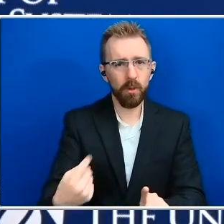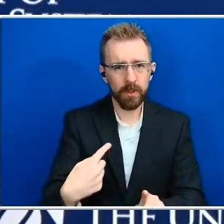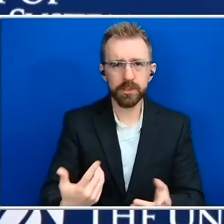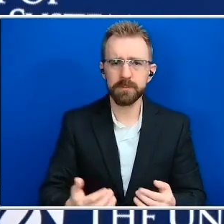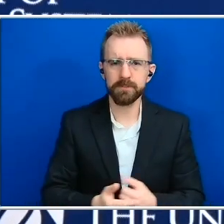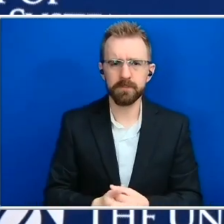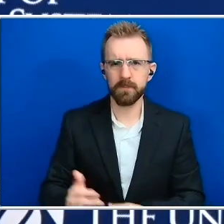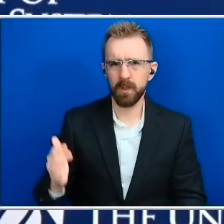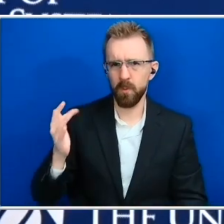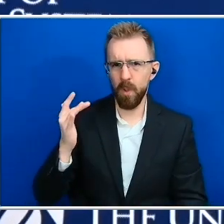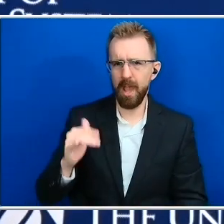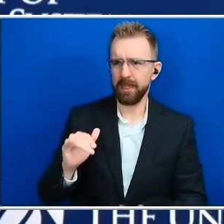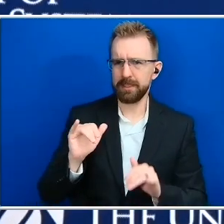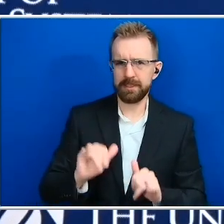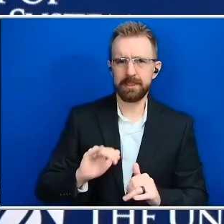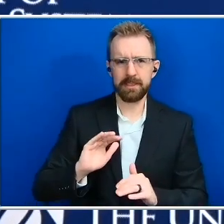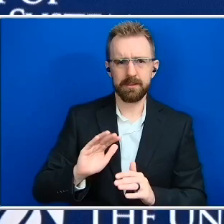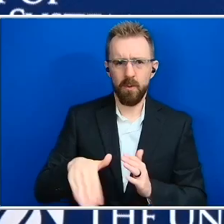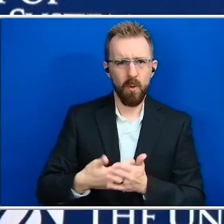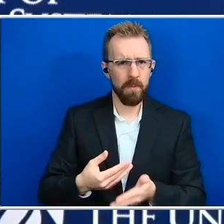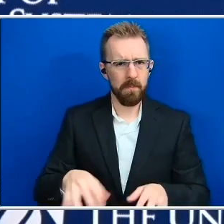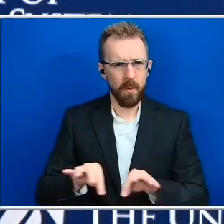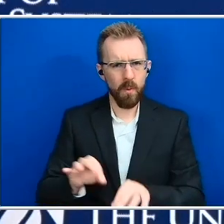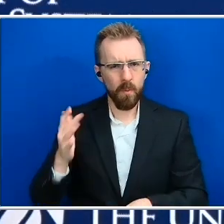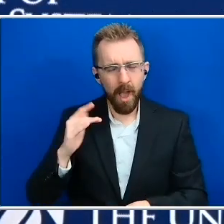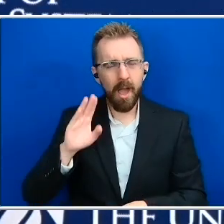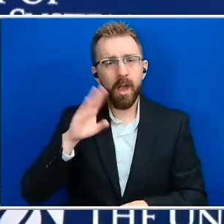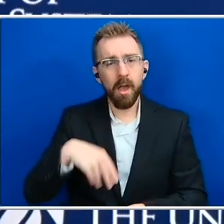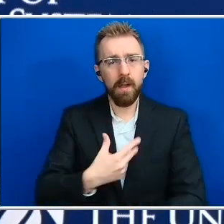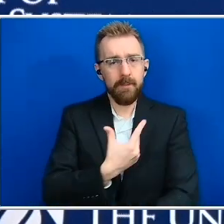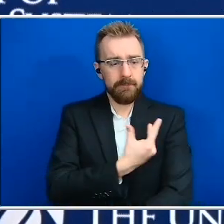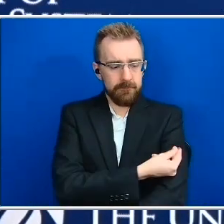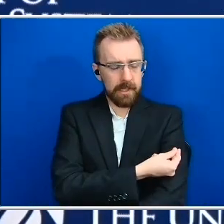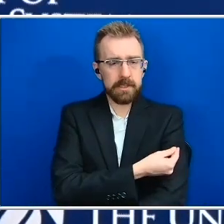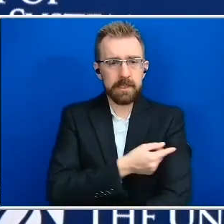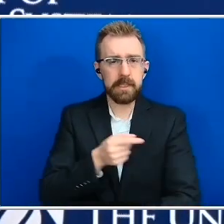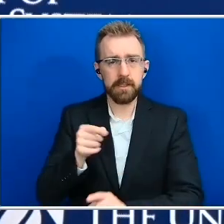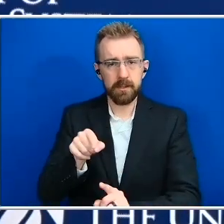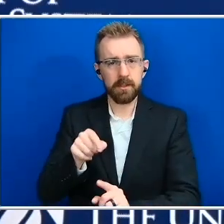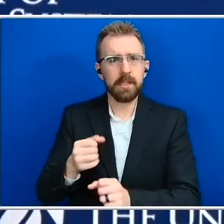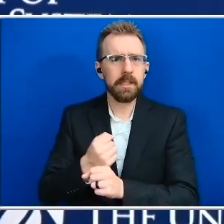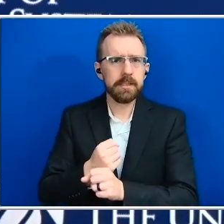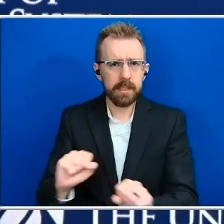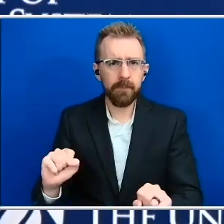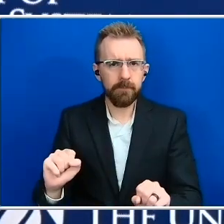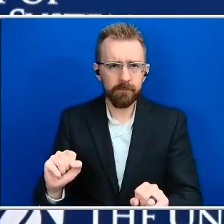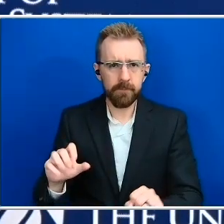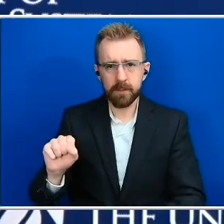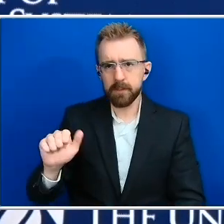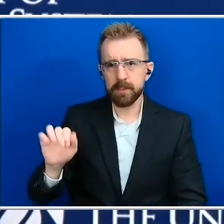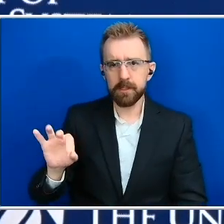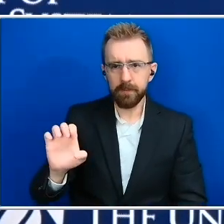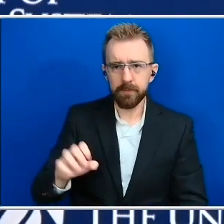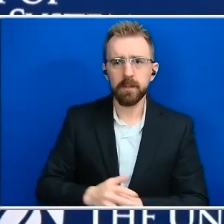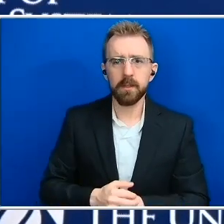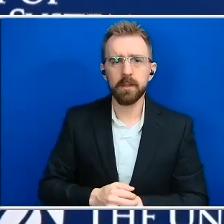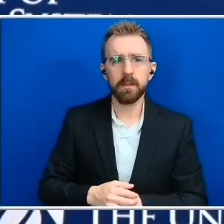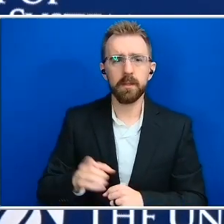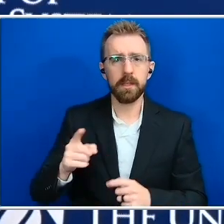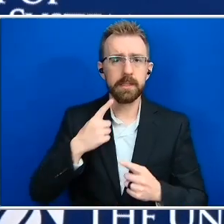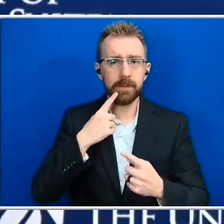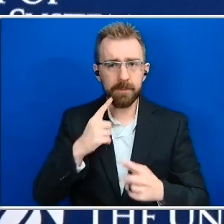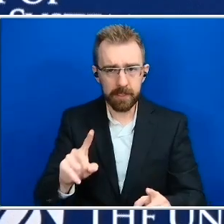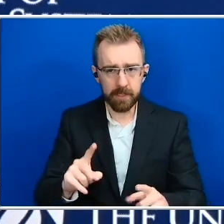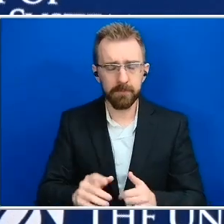all important? Because we know that the vaccines are safe. And we know that they are very effective. So